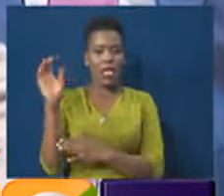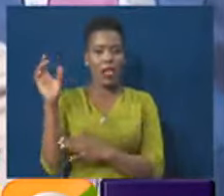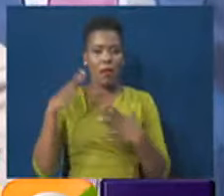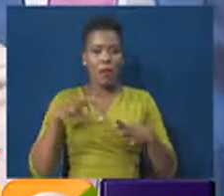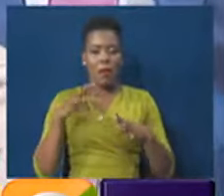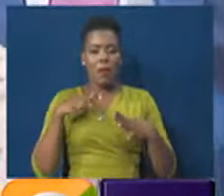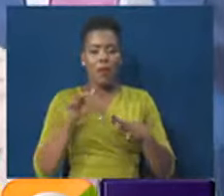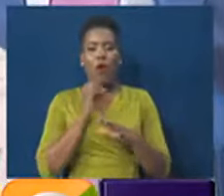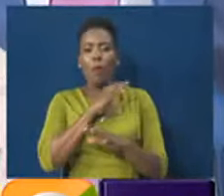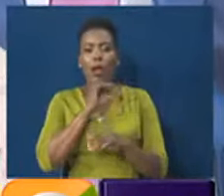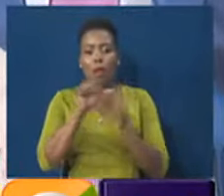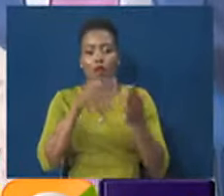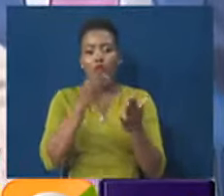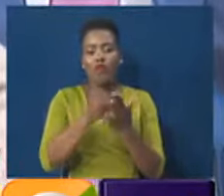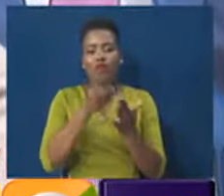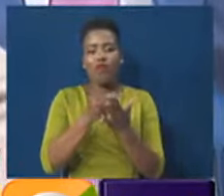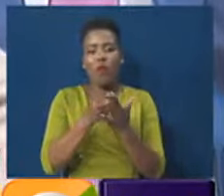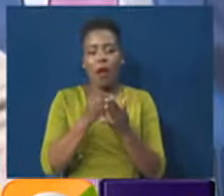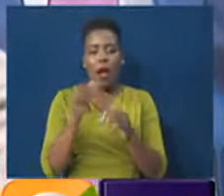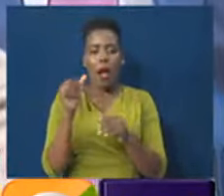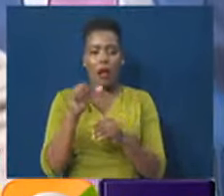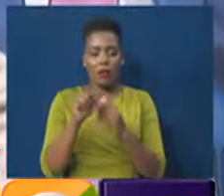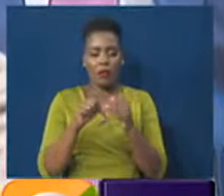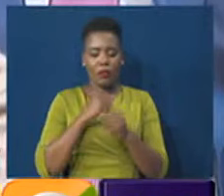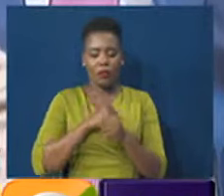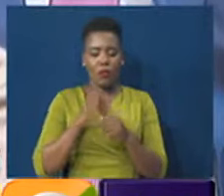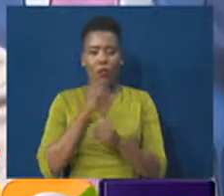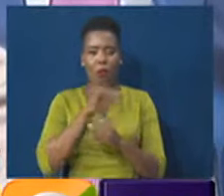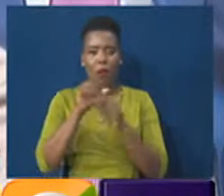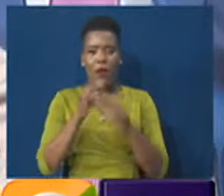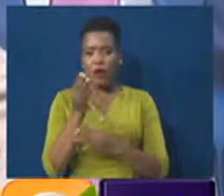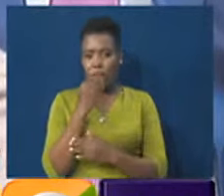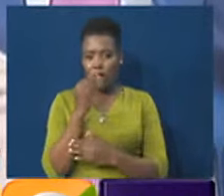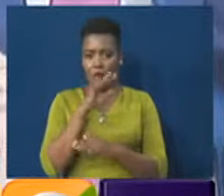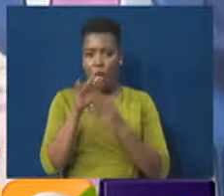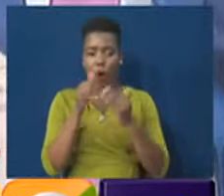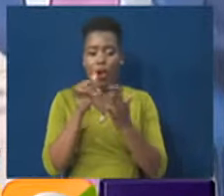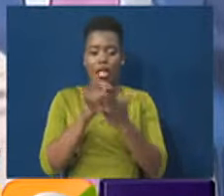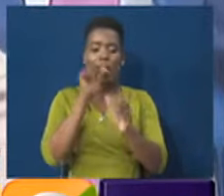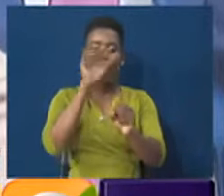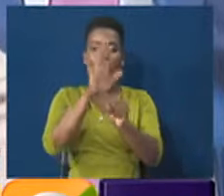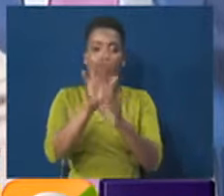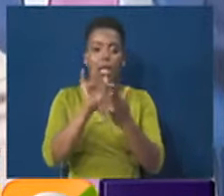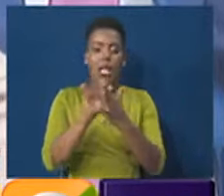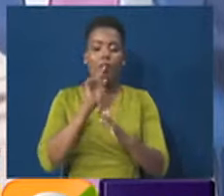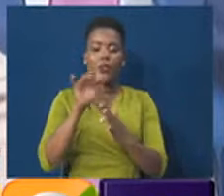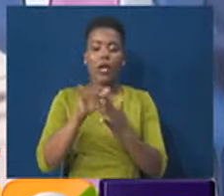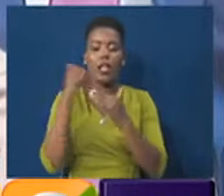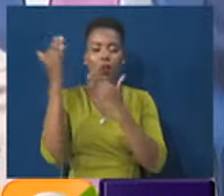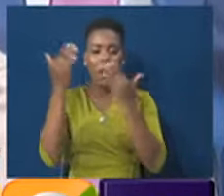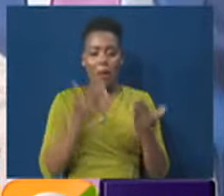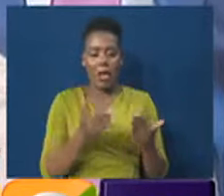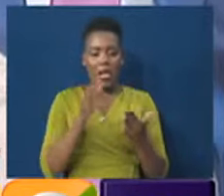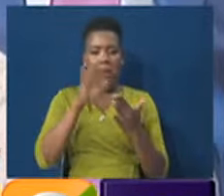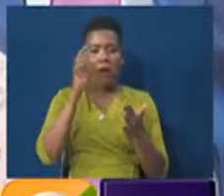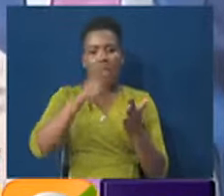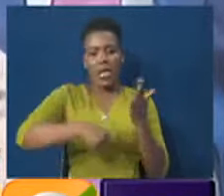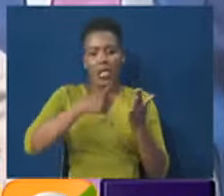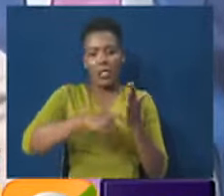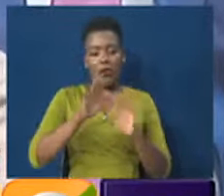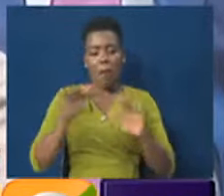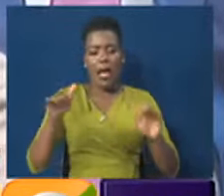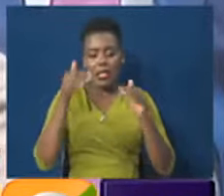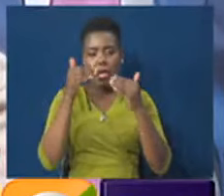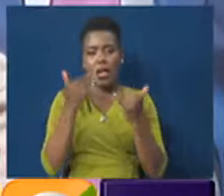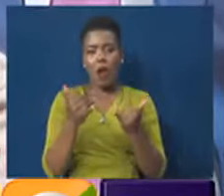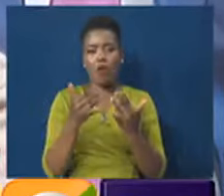are just complaining about food. We are now reduced to a situation where all that is promised that we are sure will come is more taxation. We have reached a